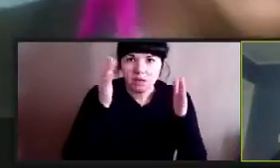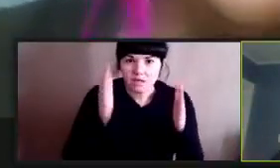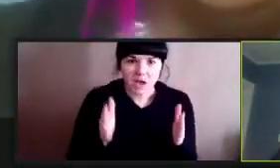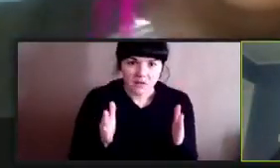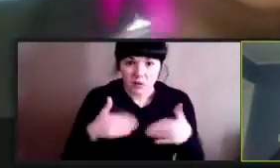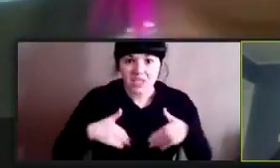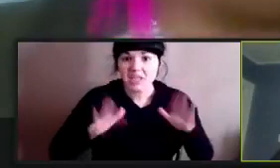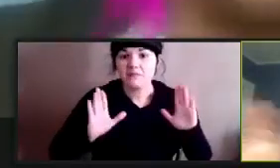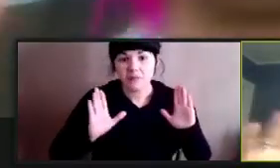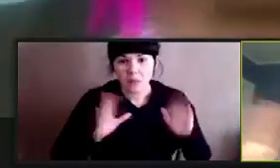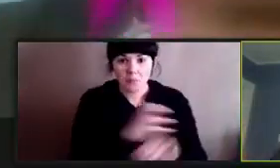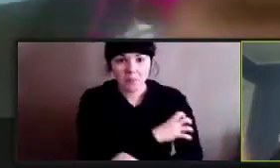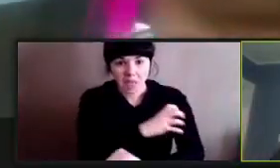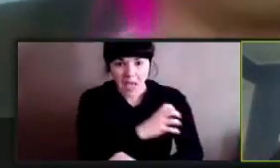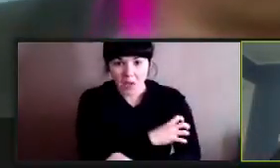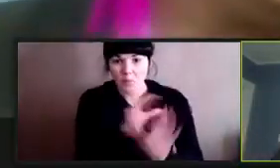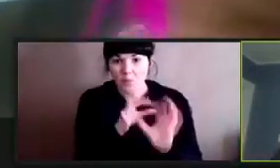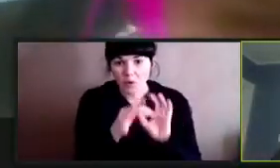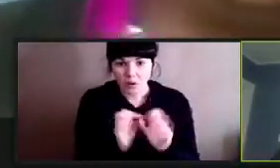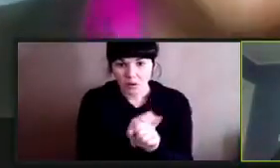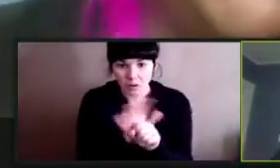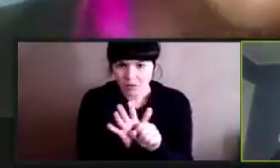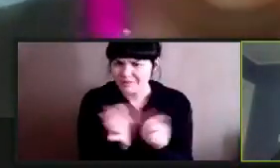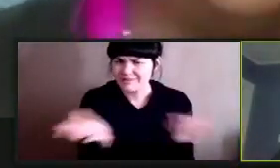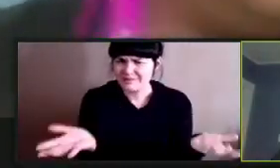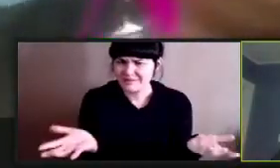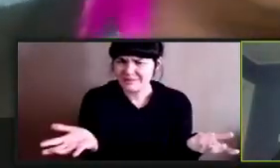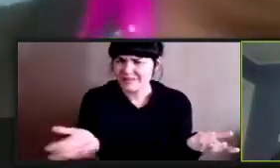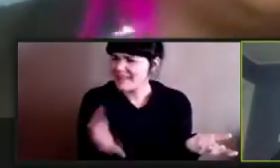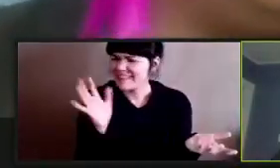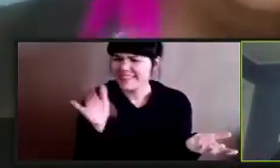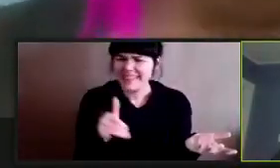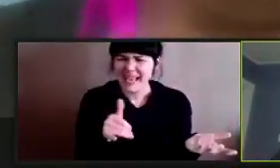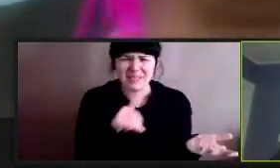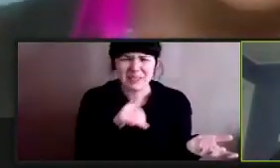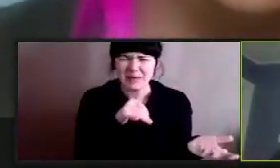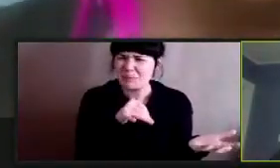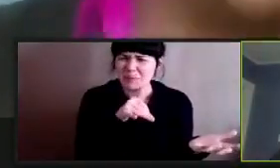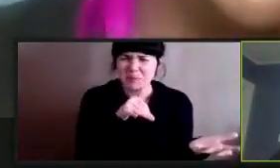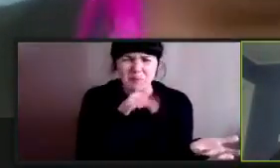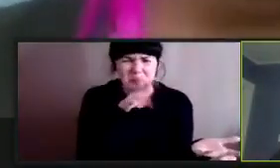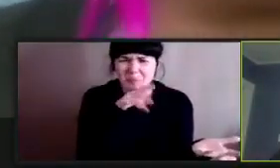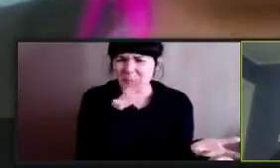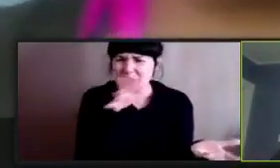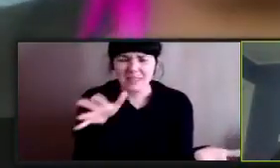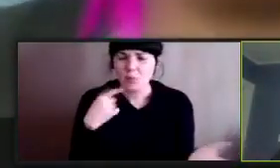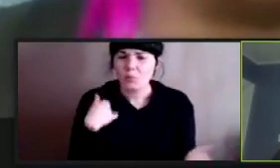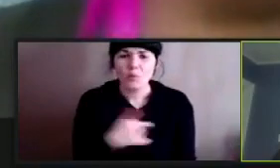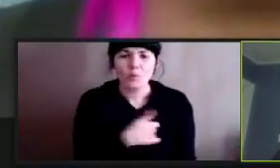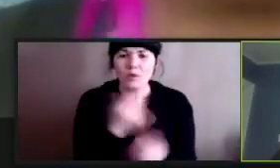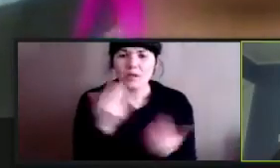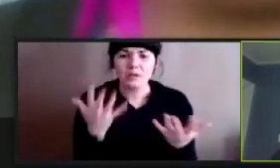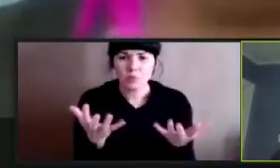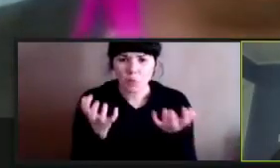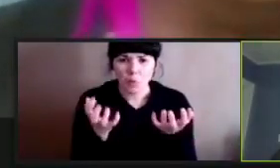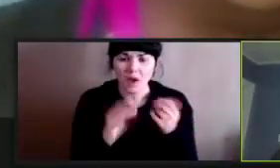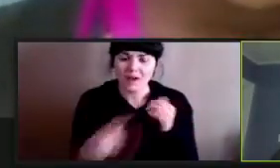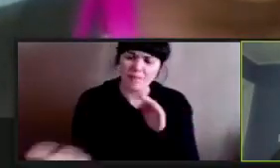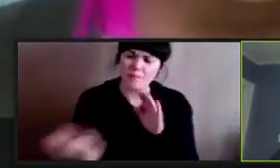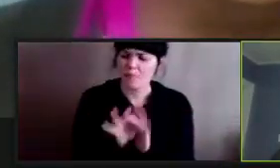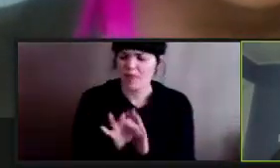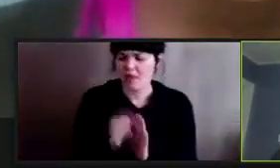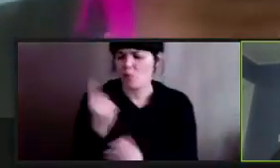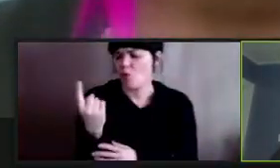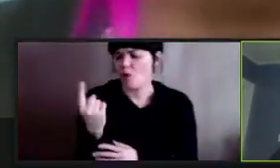all of that. You know, that gets us over into the weeds. We don't need to be taking sides. We should be on the sides of the schools